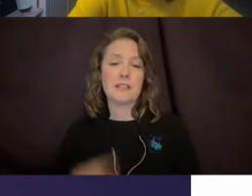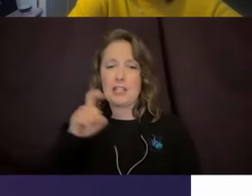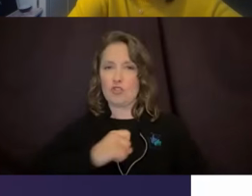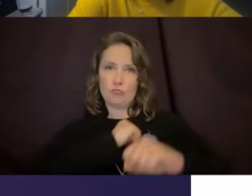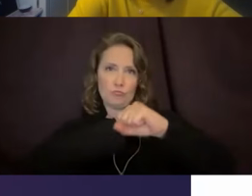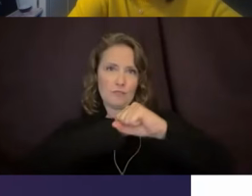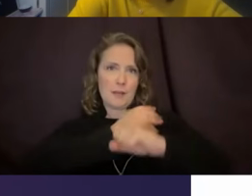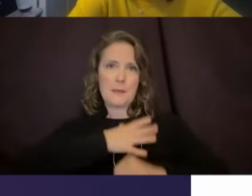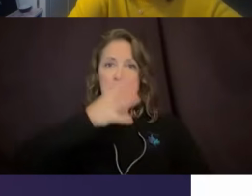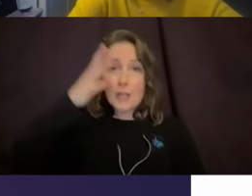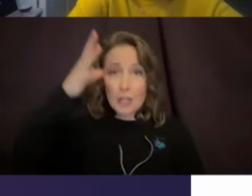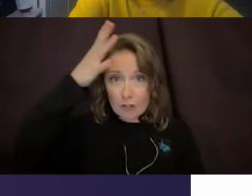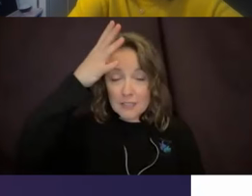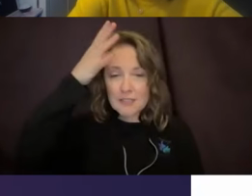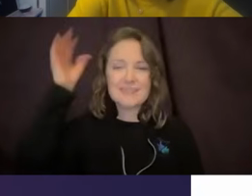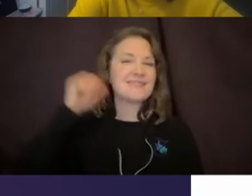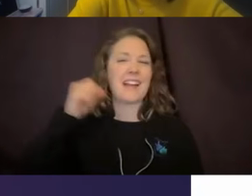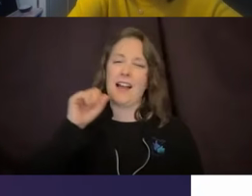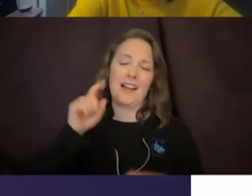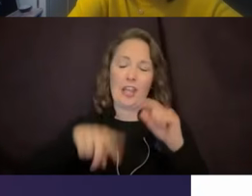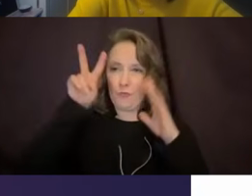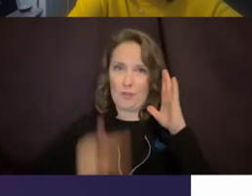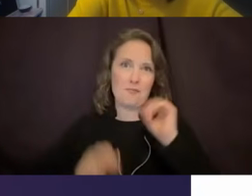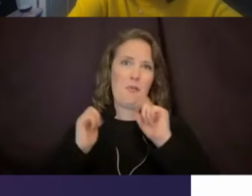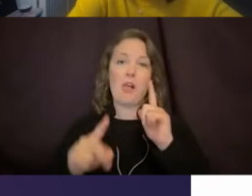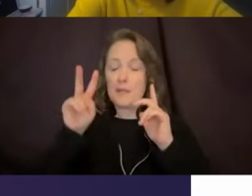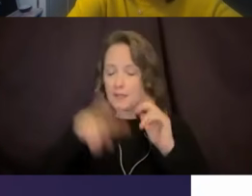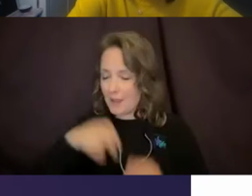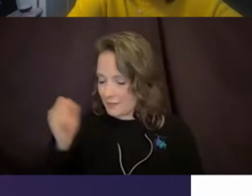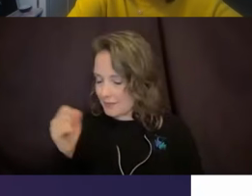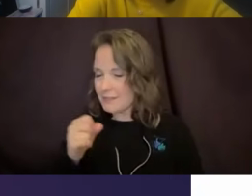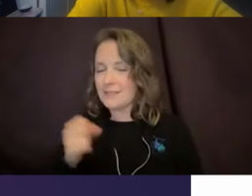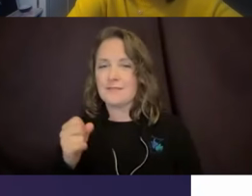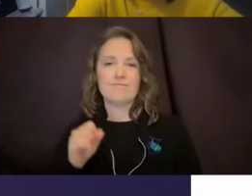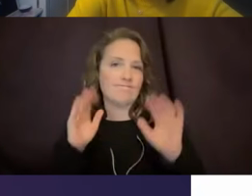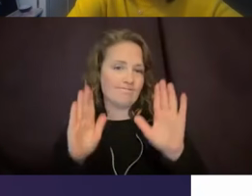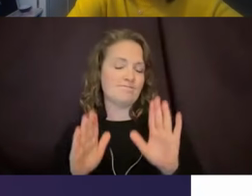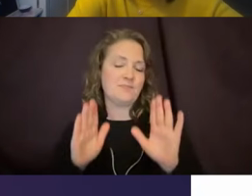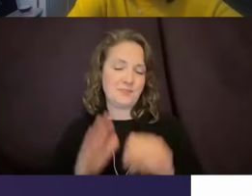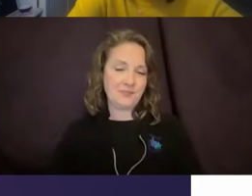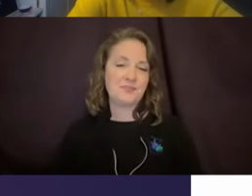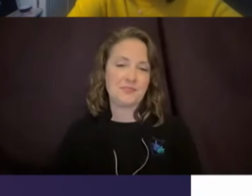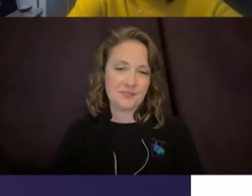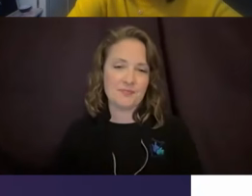Um, yeah, absolutely. I'm not going to read every single one of these, but these are um, really, really